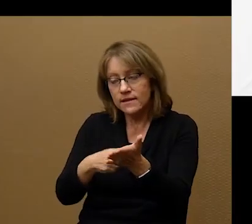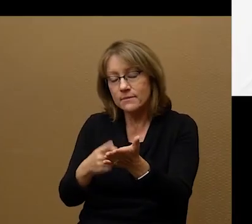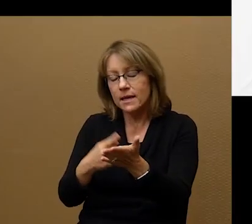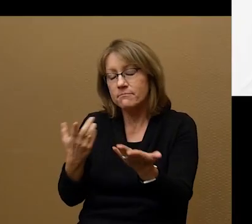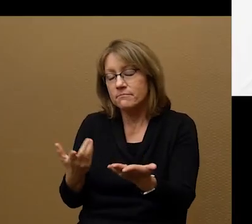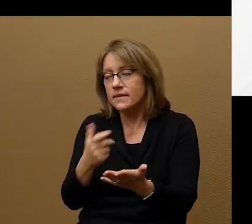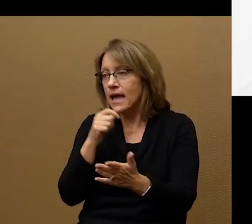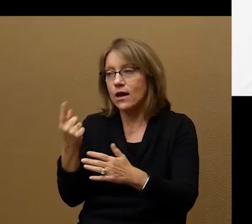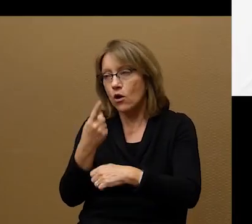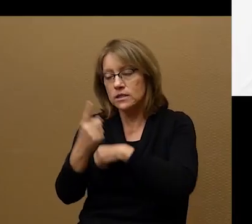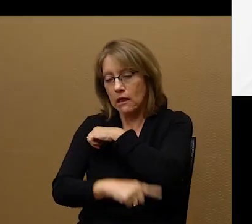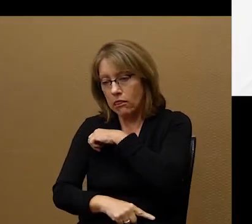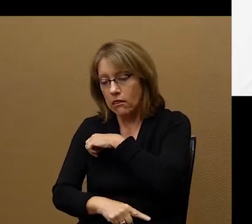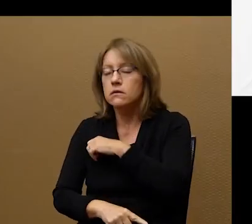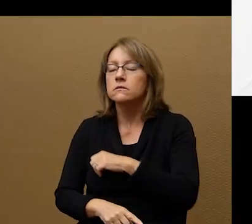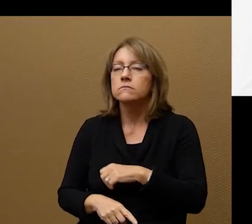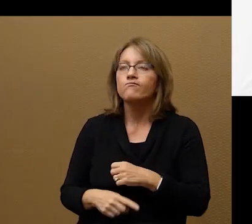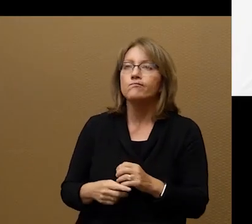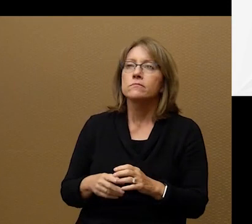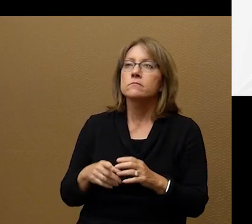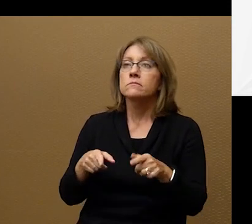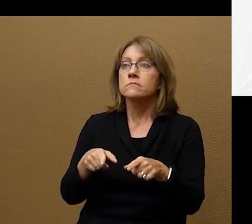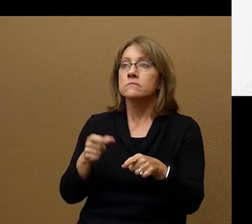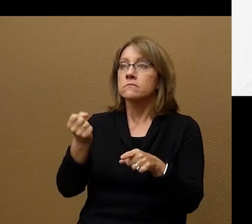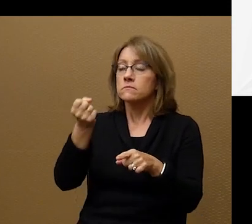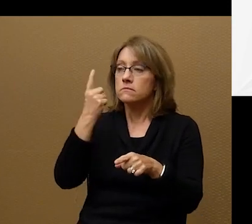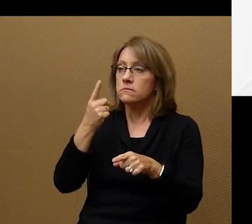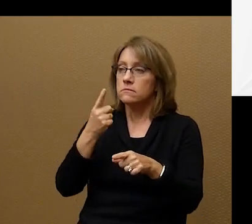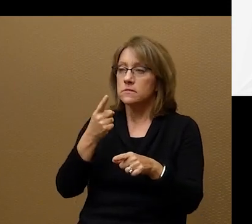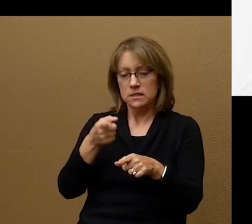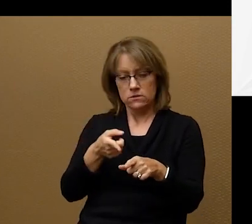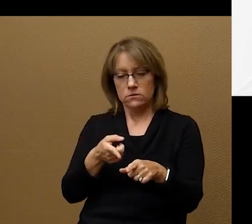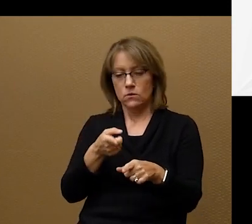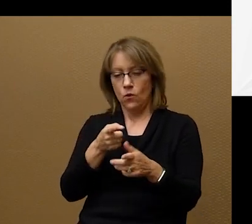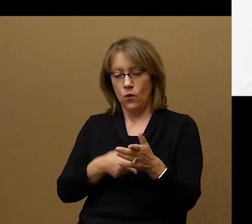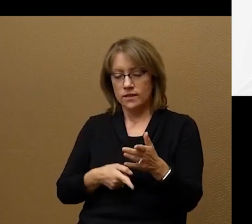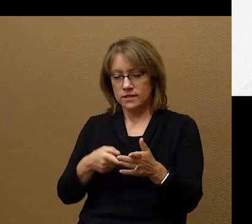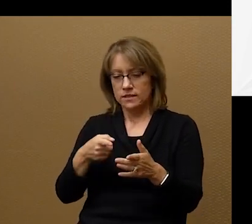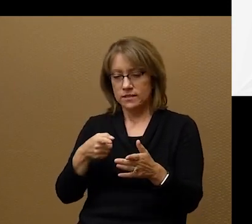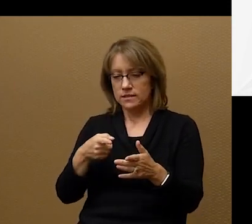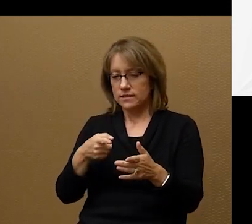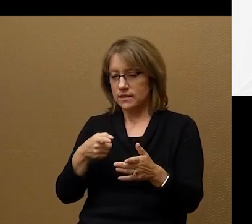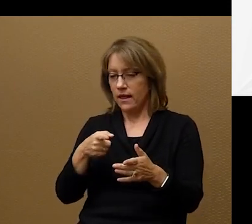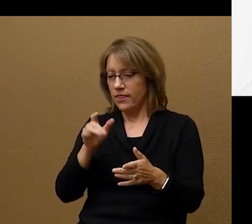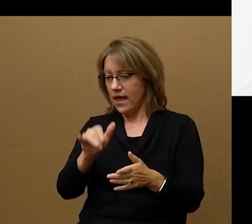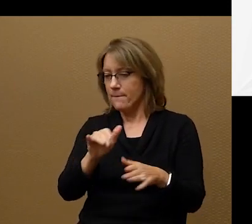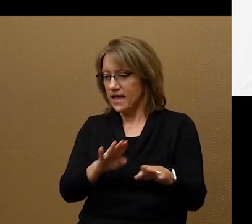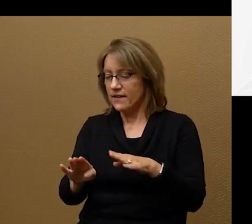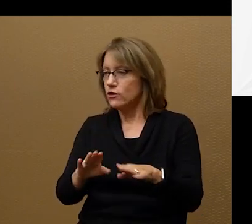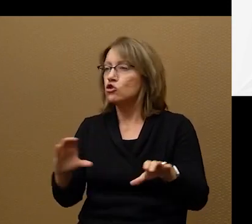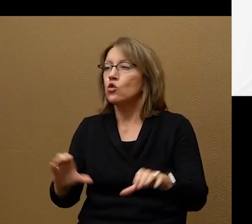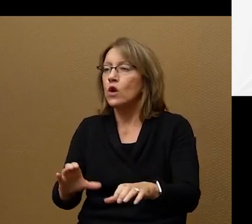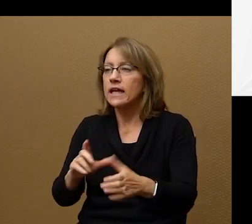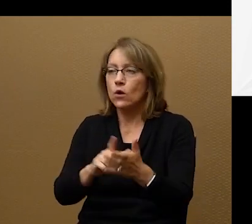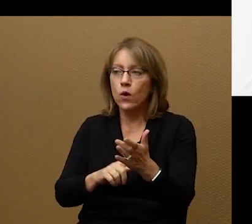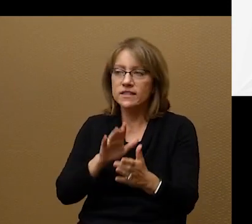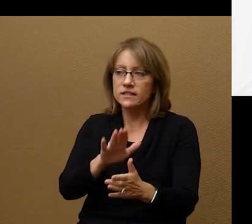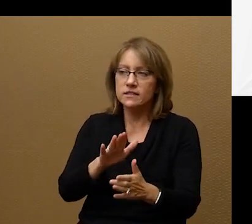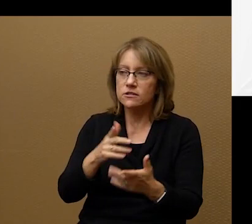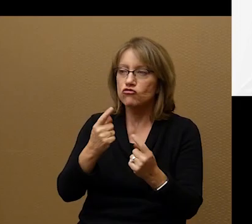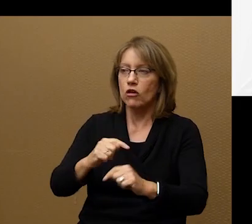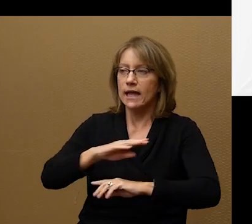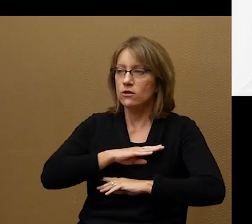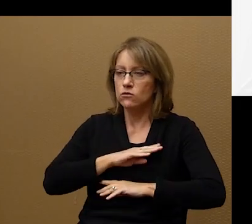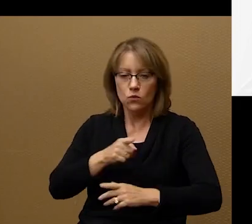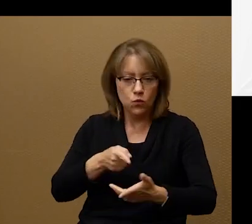So you're understanding what the function is for that student. And you're trying to figure out through those antecedents what they're trying